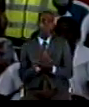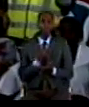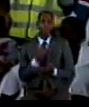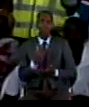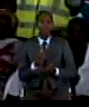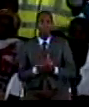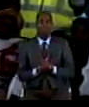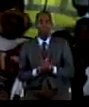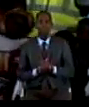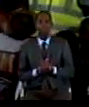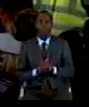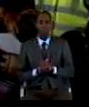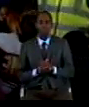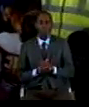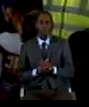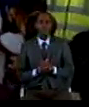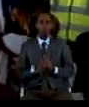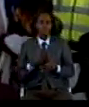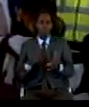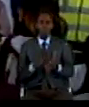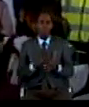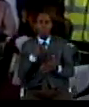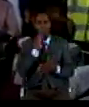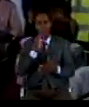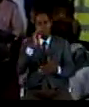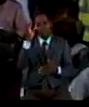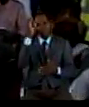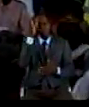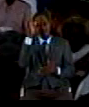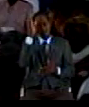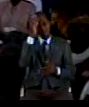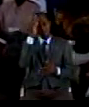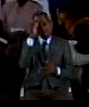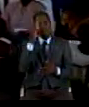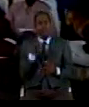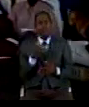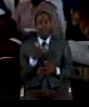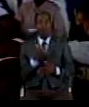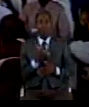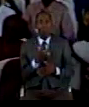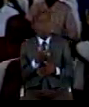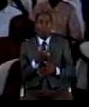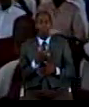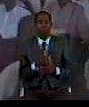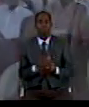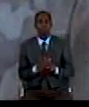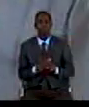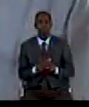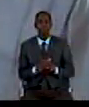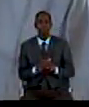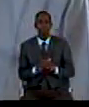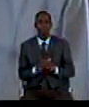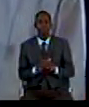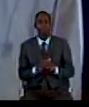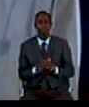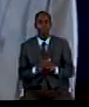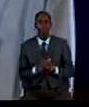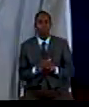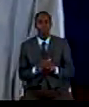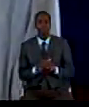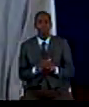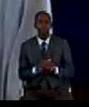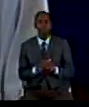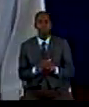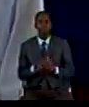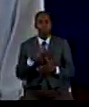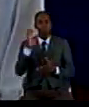hear the interpretation this is baba Dennis Dagoba he is from Bali local government He